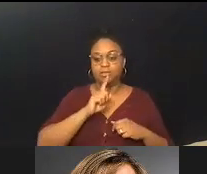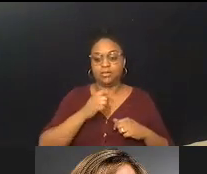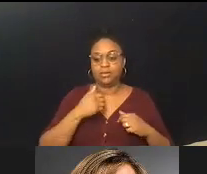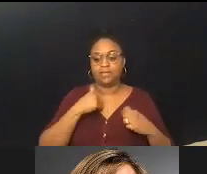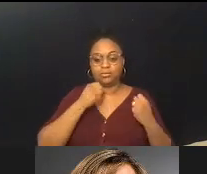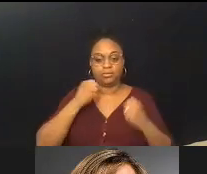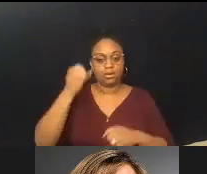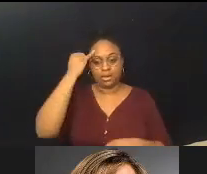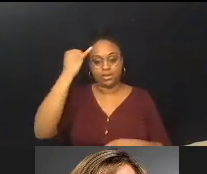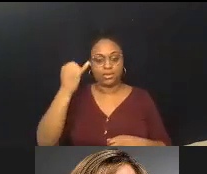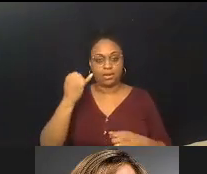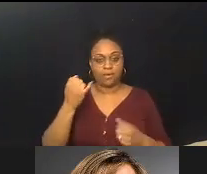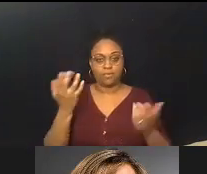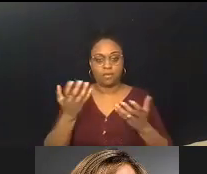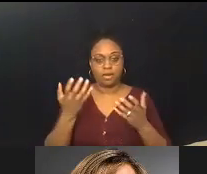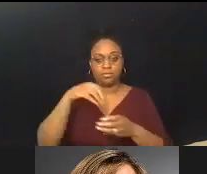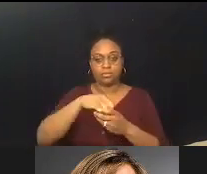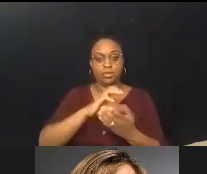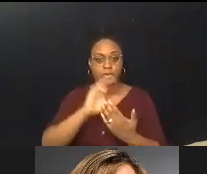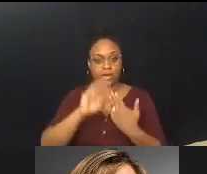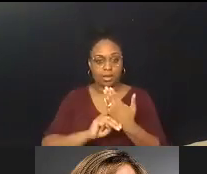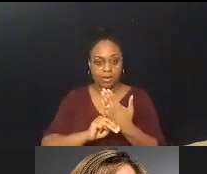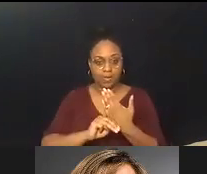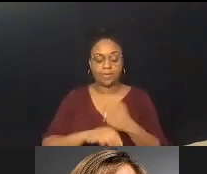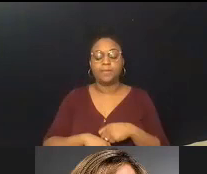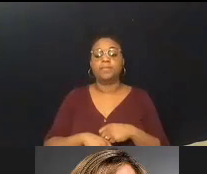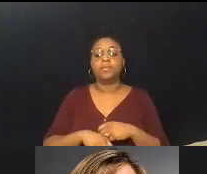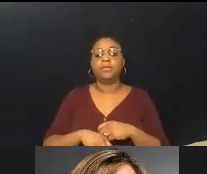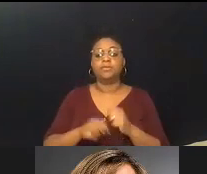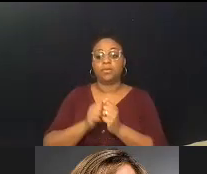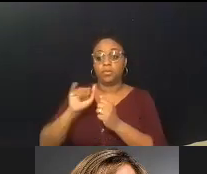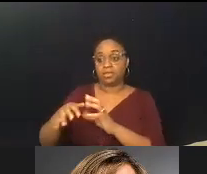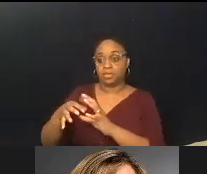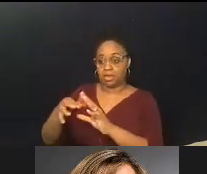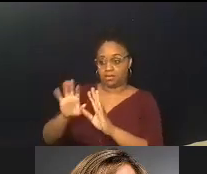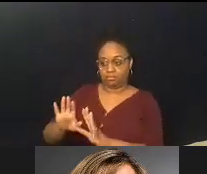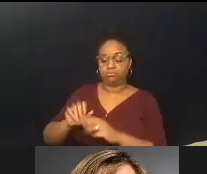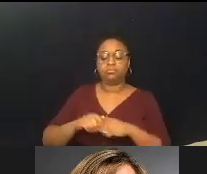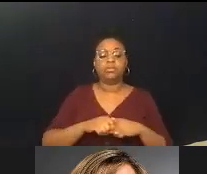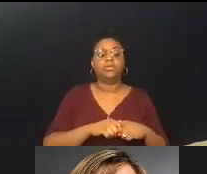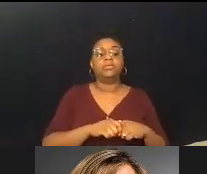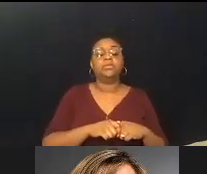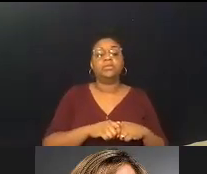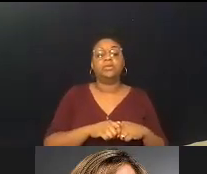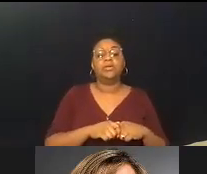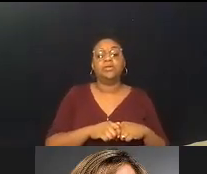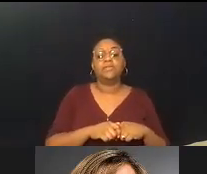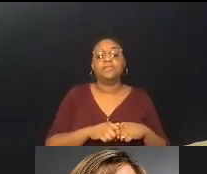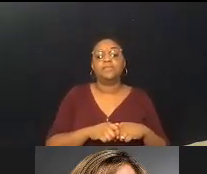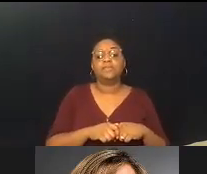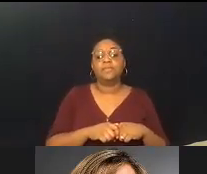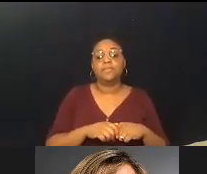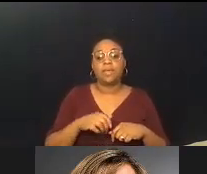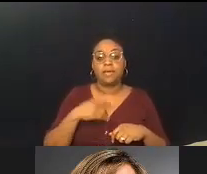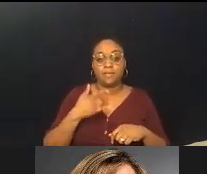curriculum that you're teaching in your courses. So I think what I would say is that where you can, I